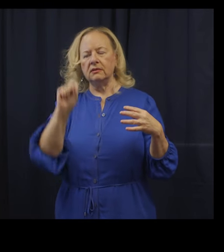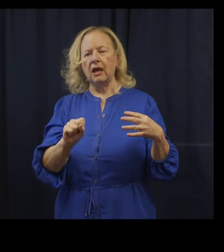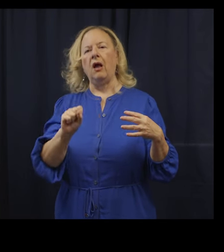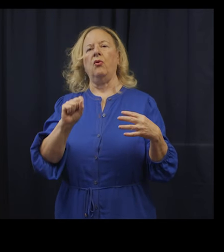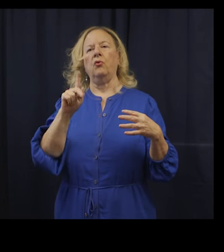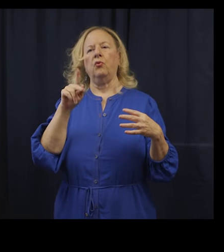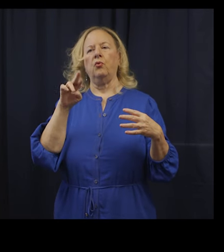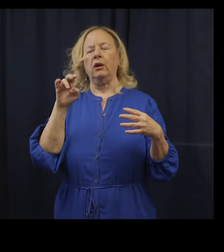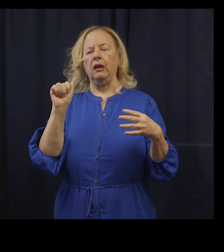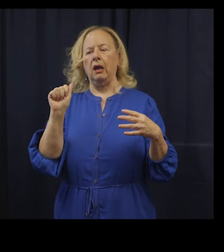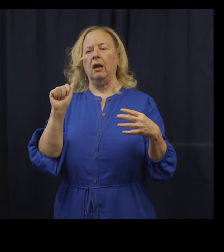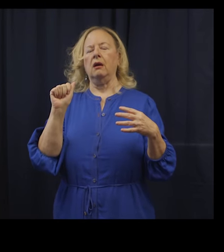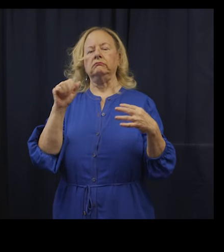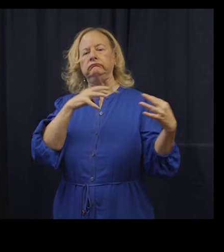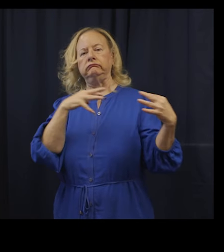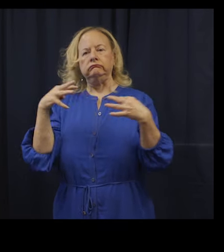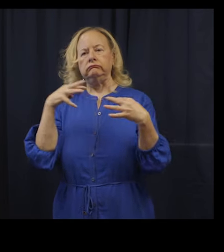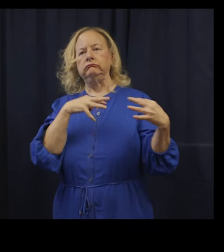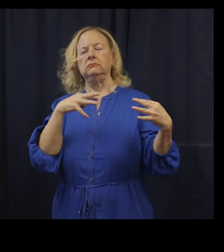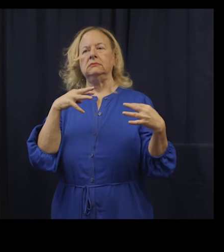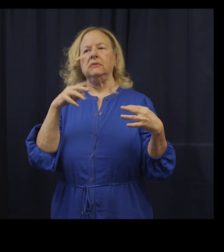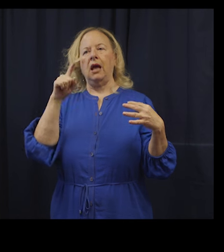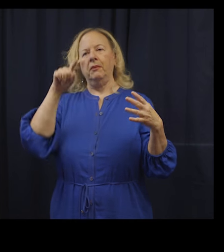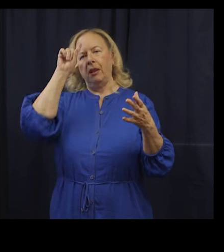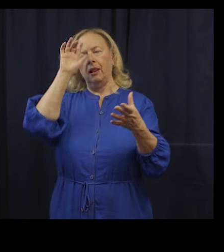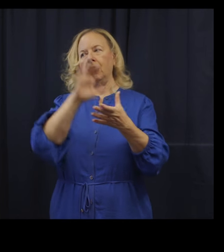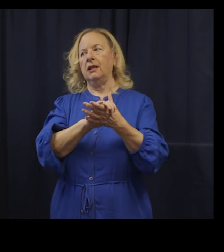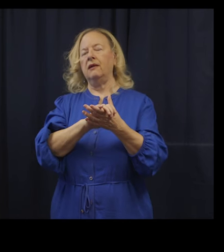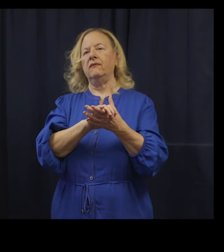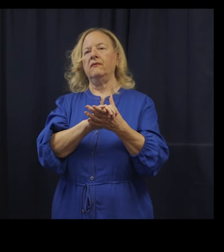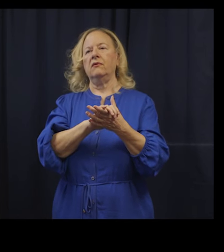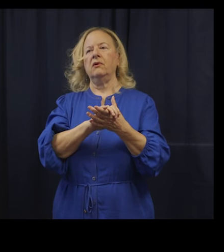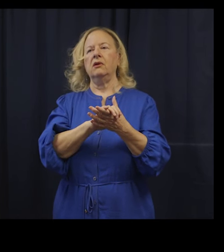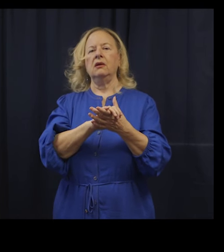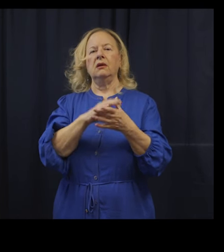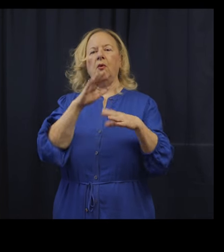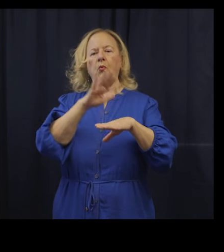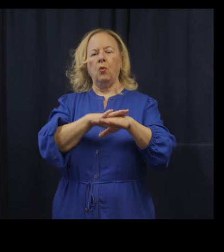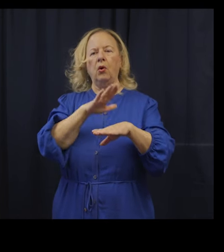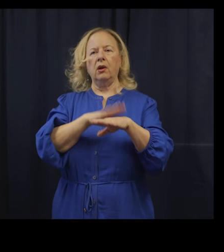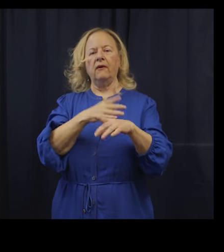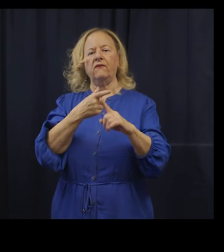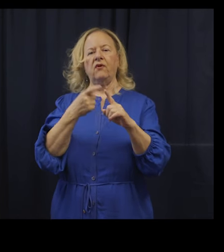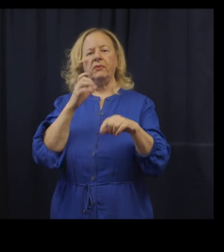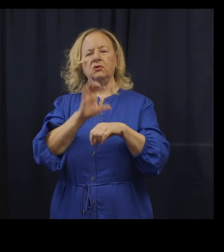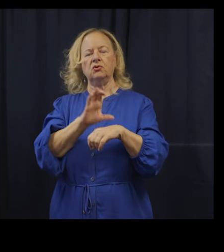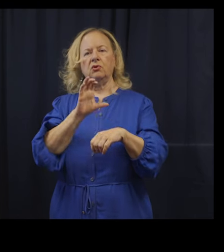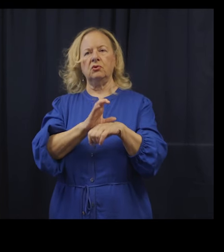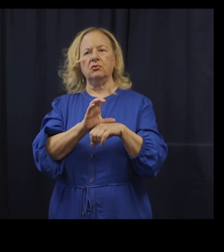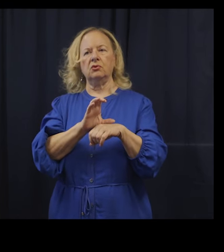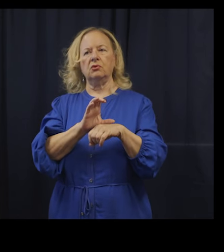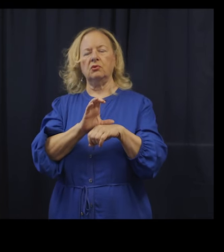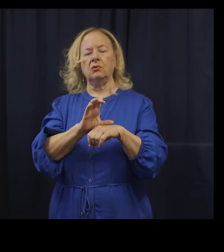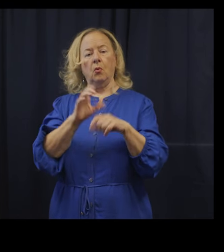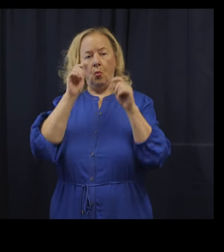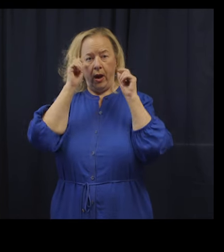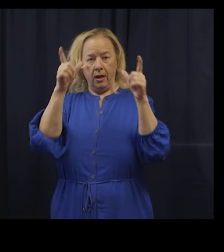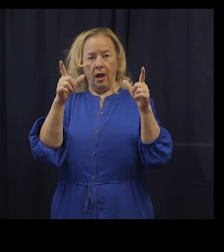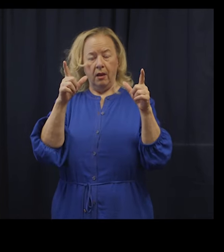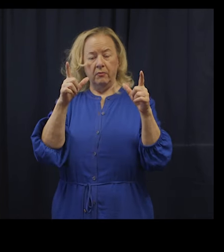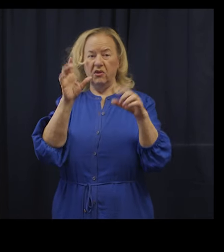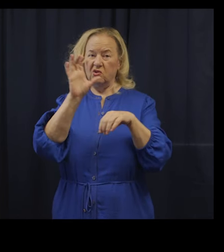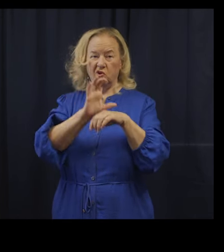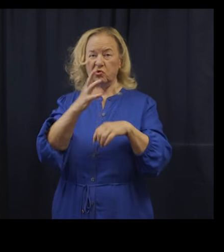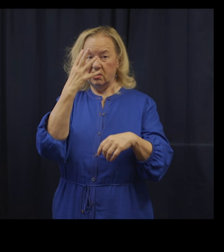it. And so this really, I believe, is just a warning for the church to wake up. The church is